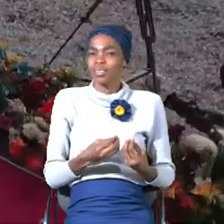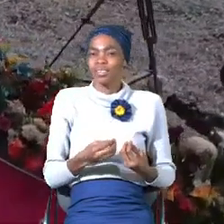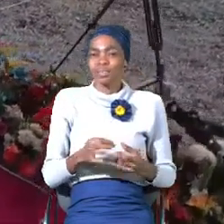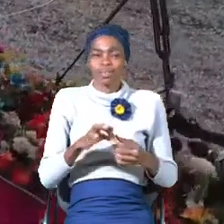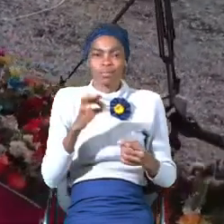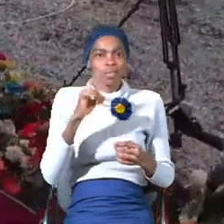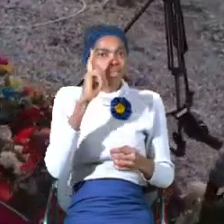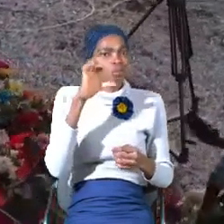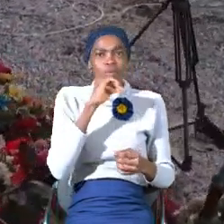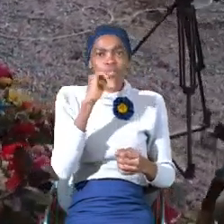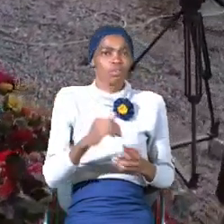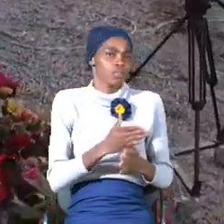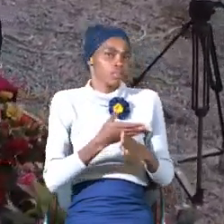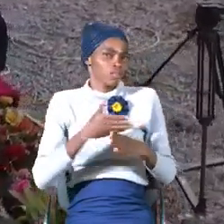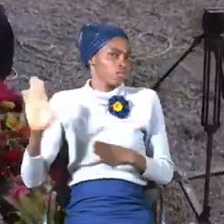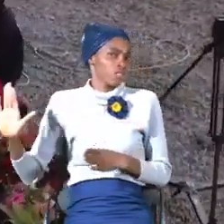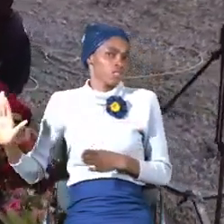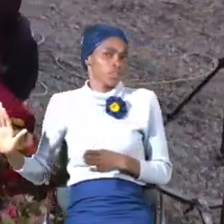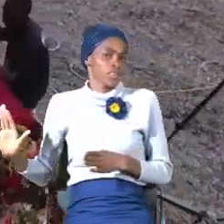reject.